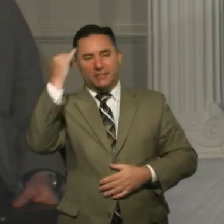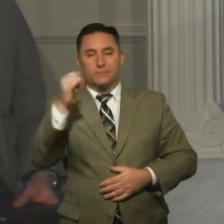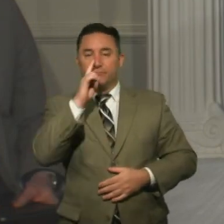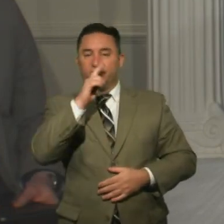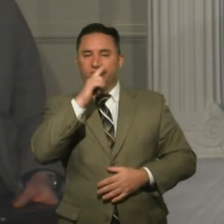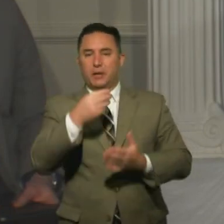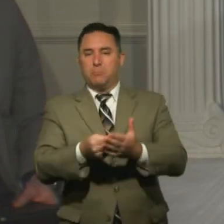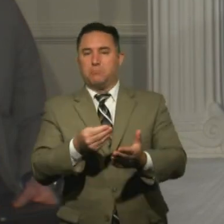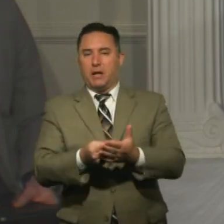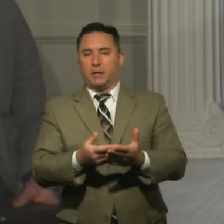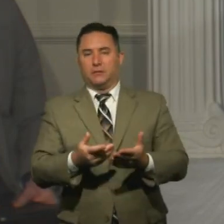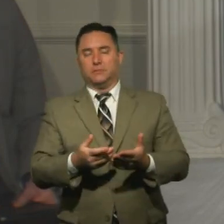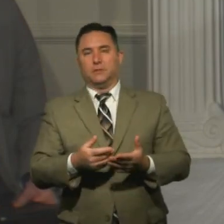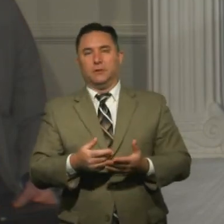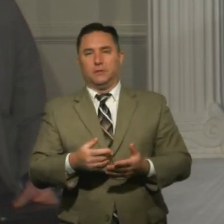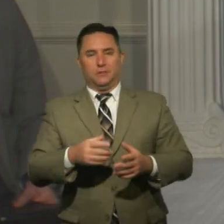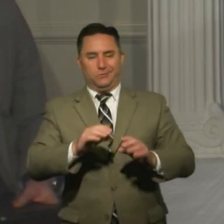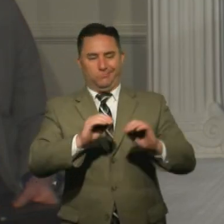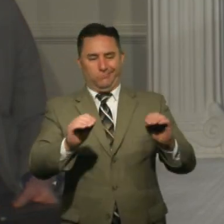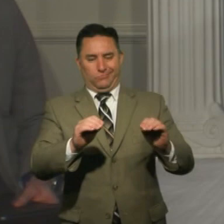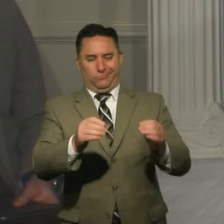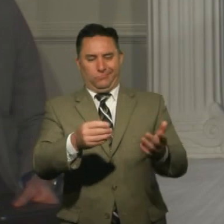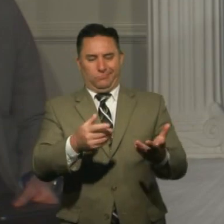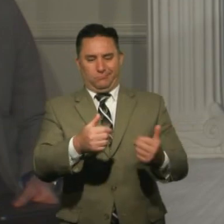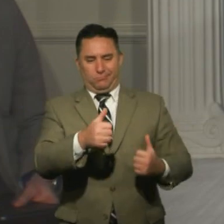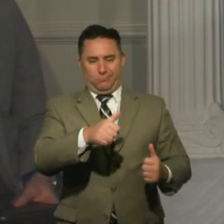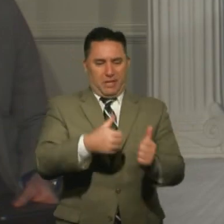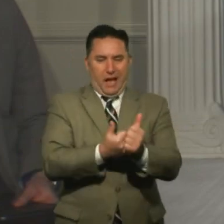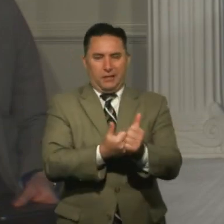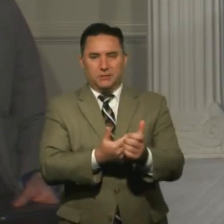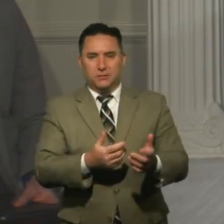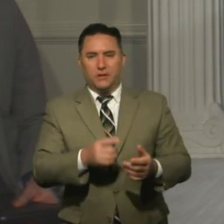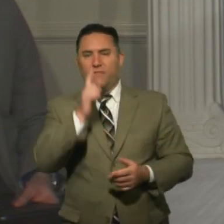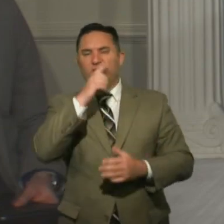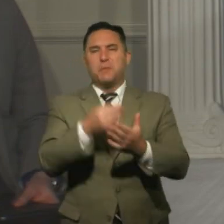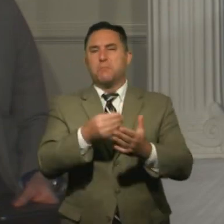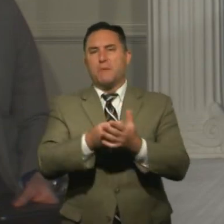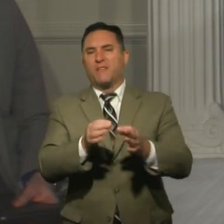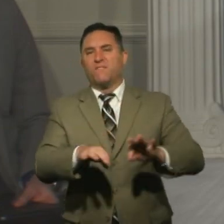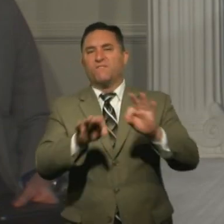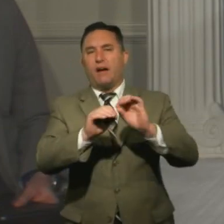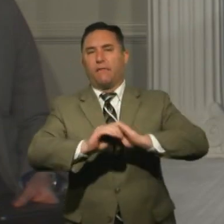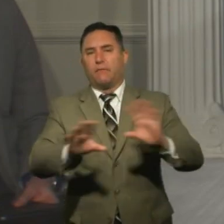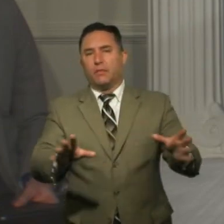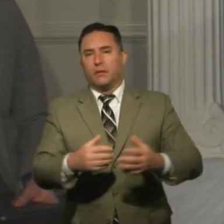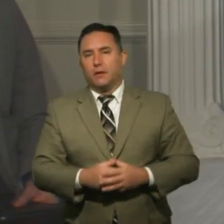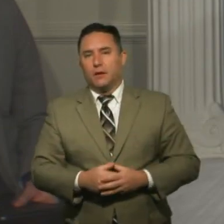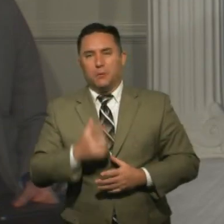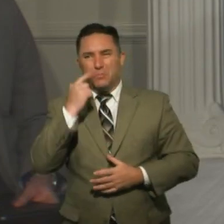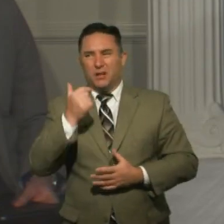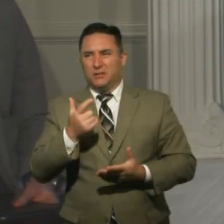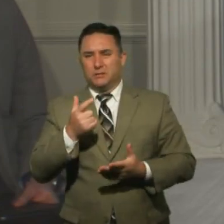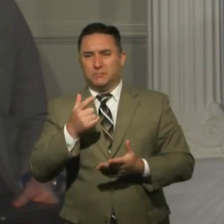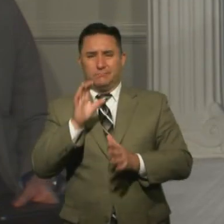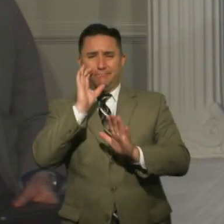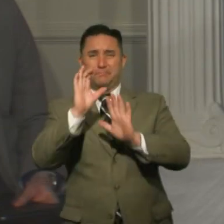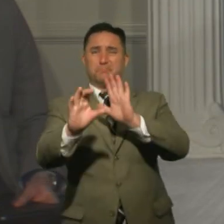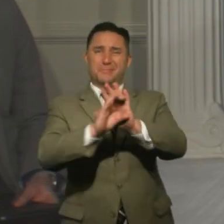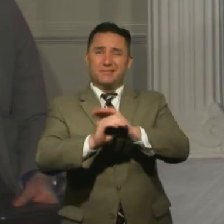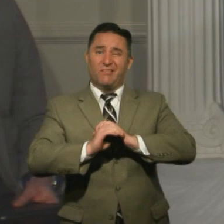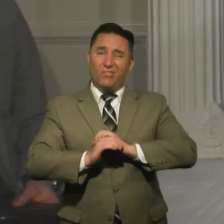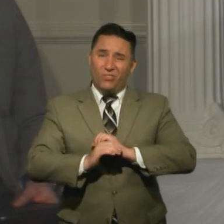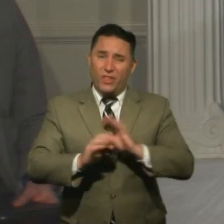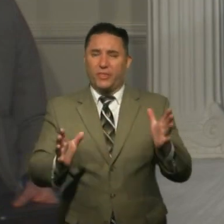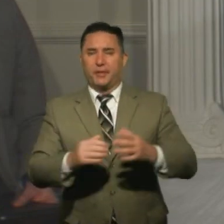money. Nothing stands behind it. If you have fake money, it doesn't really have any value because it's not symbolizing